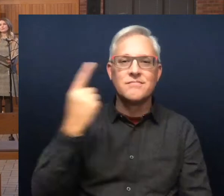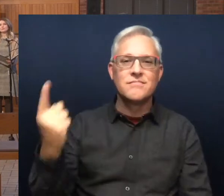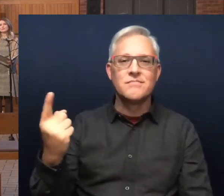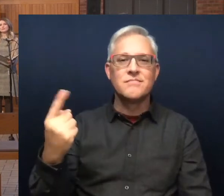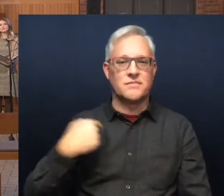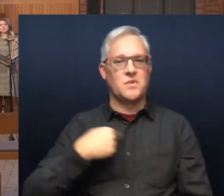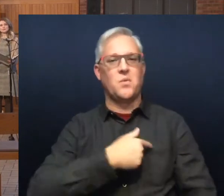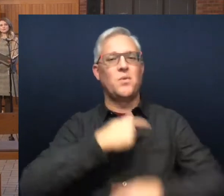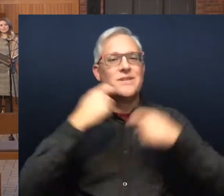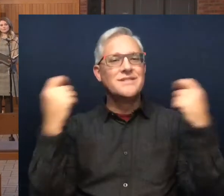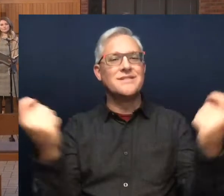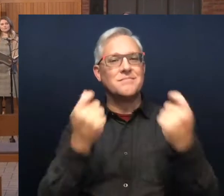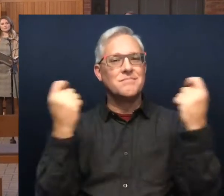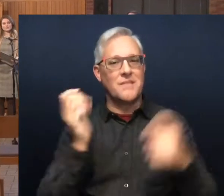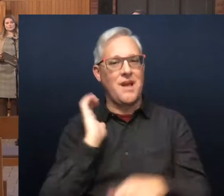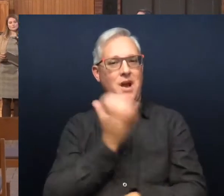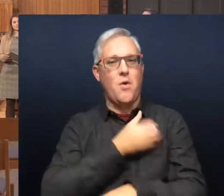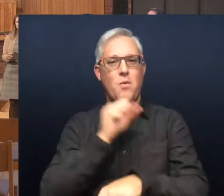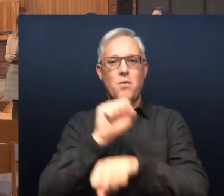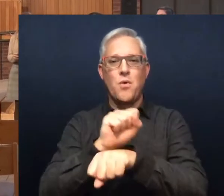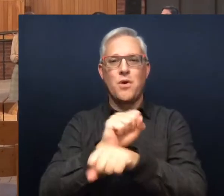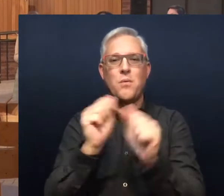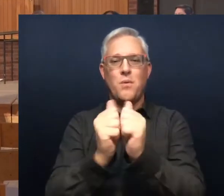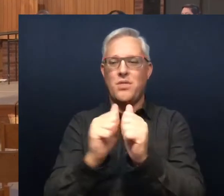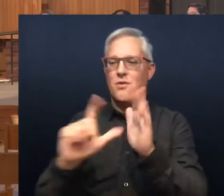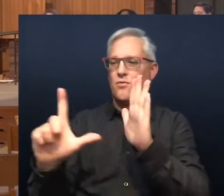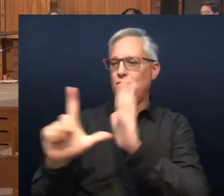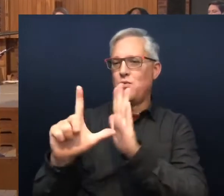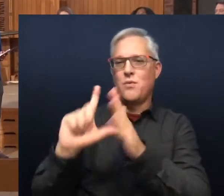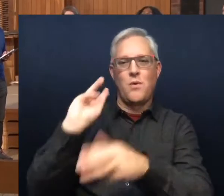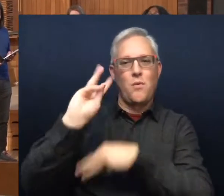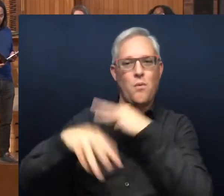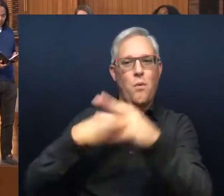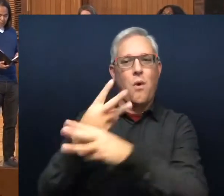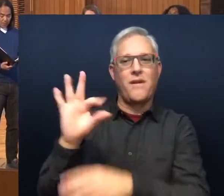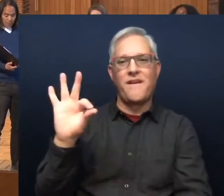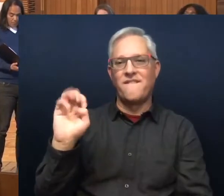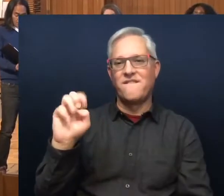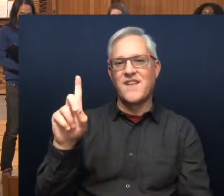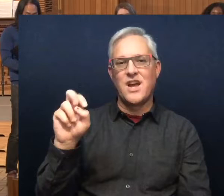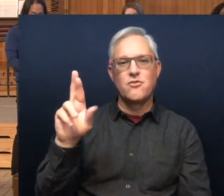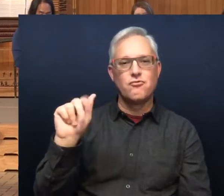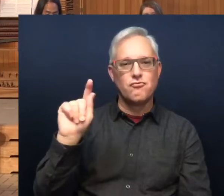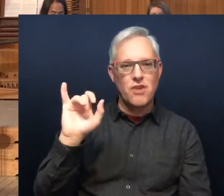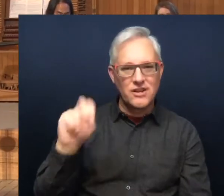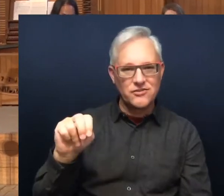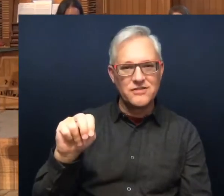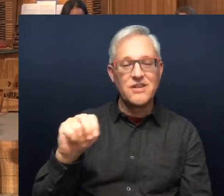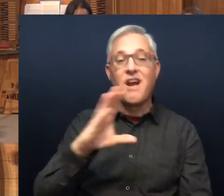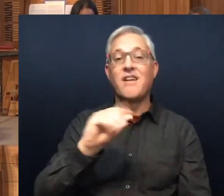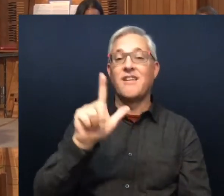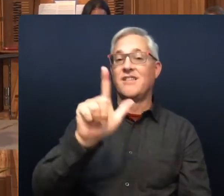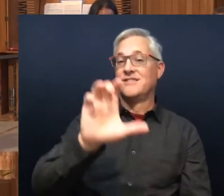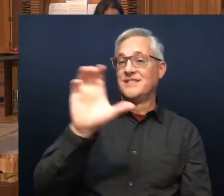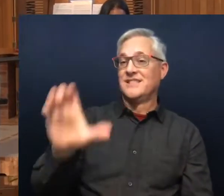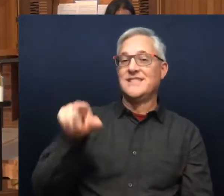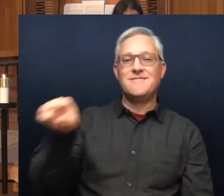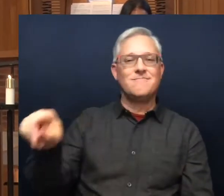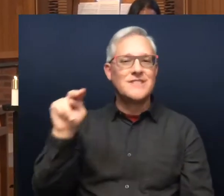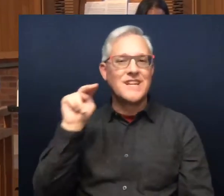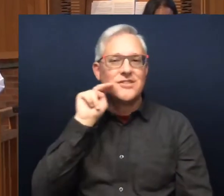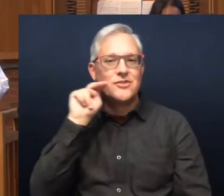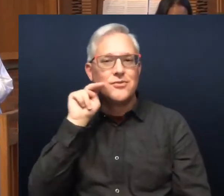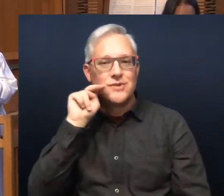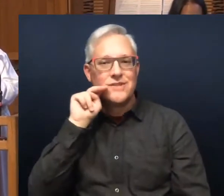We celebrate our shared work with the Lutheran World Federation and the Lutheran Church of Christ in